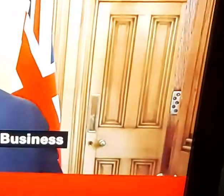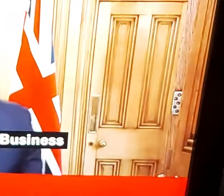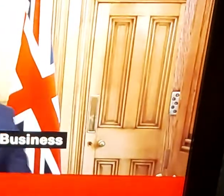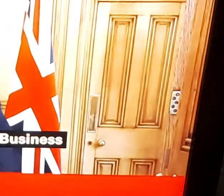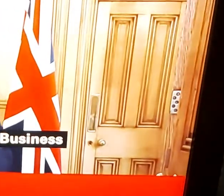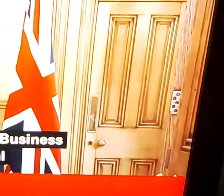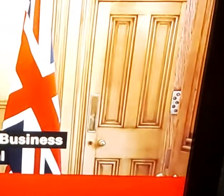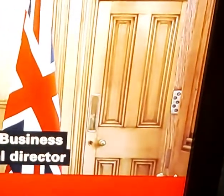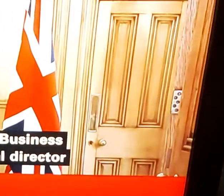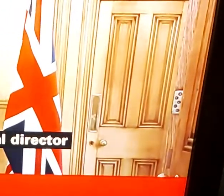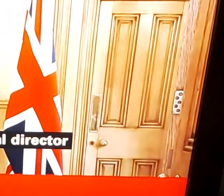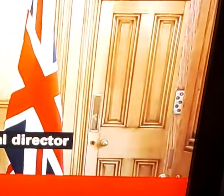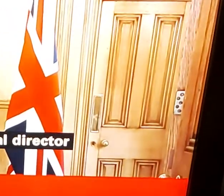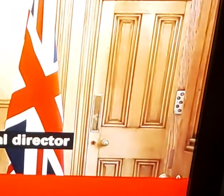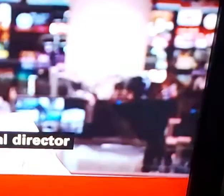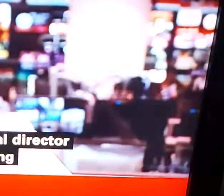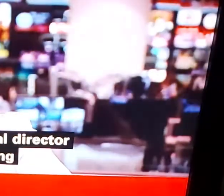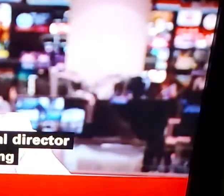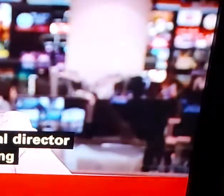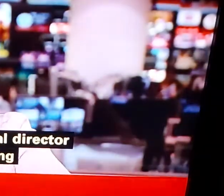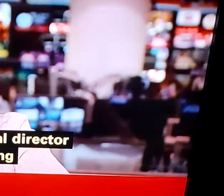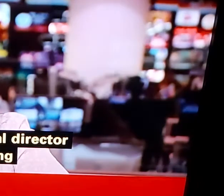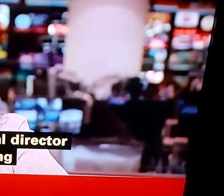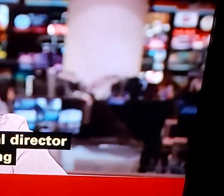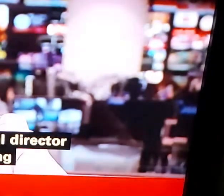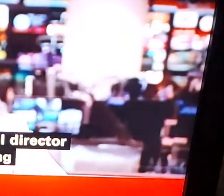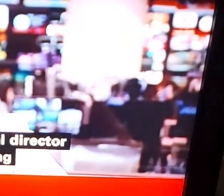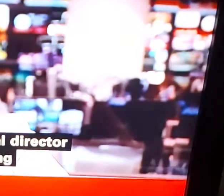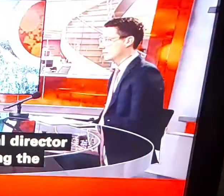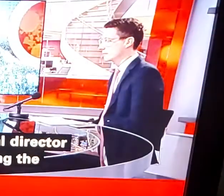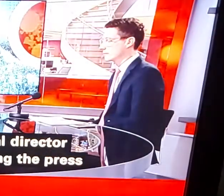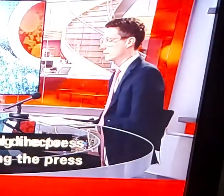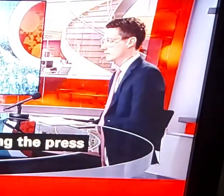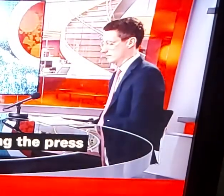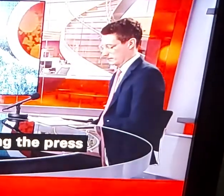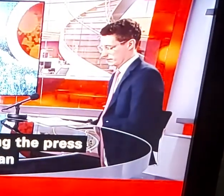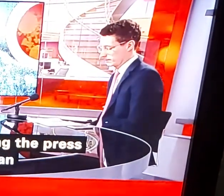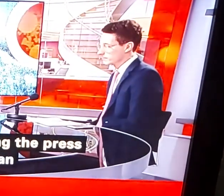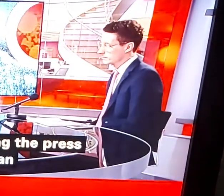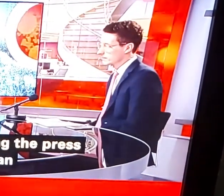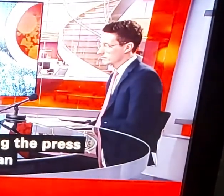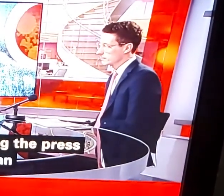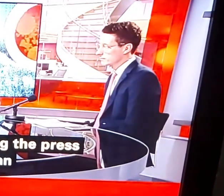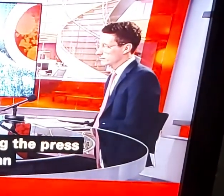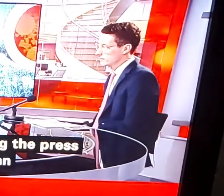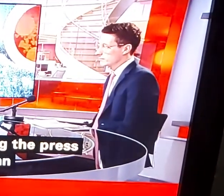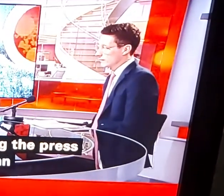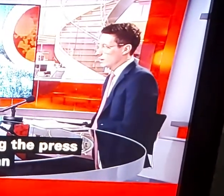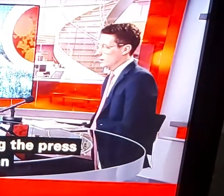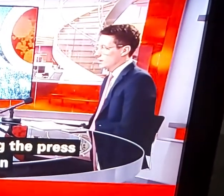conference today. Jonathan Blake, our political correspondent, is with me. Let's look